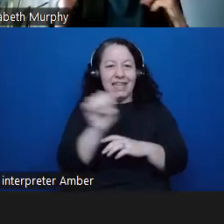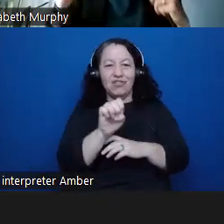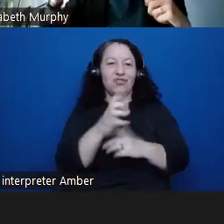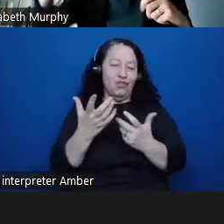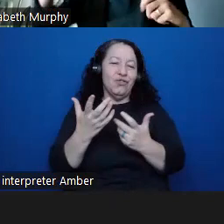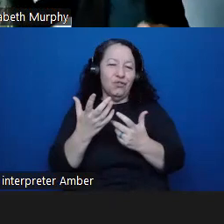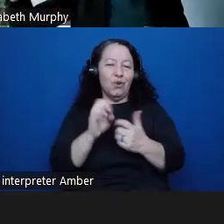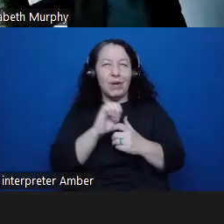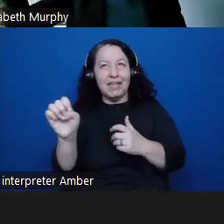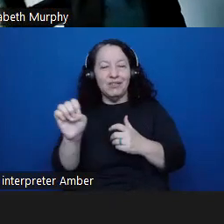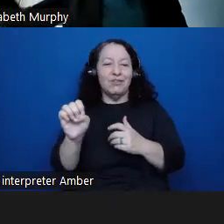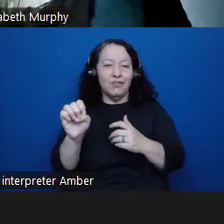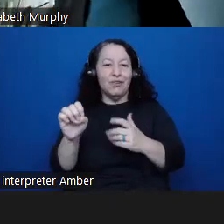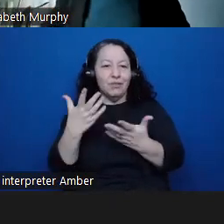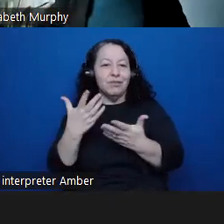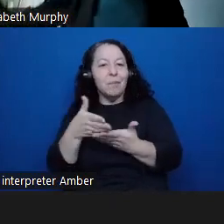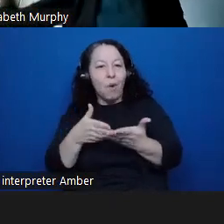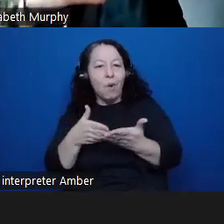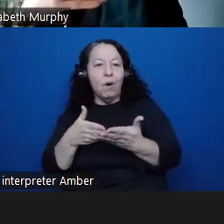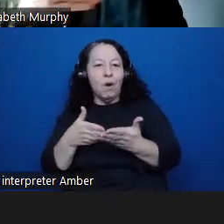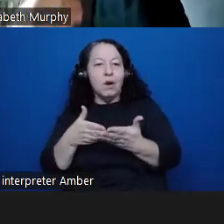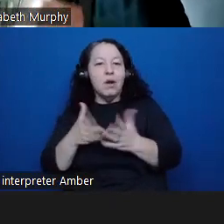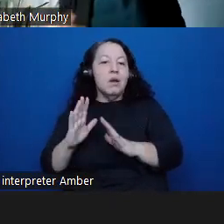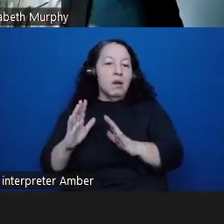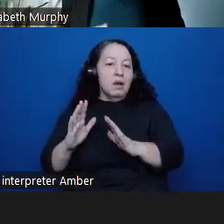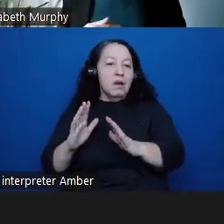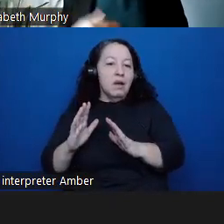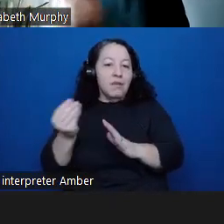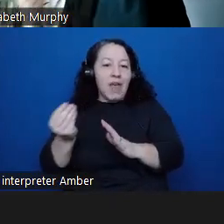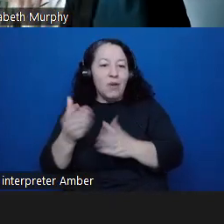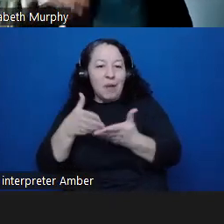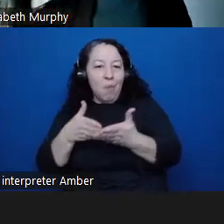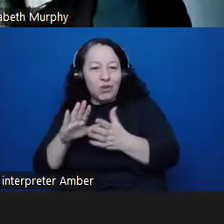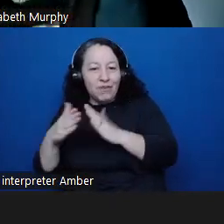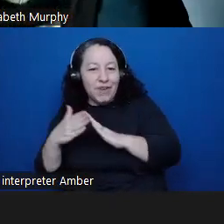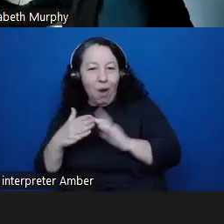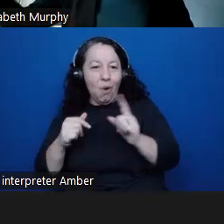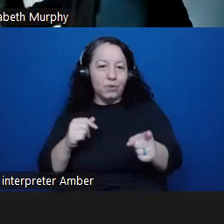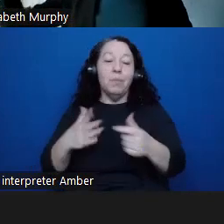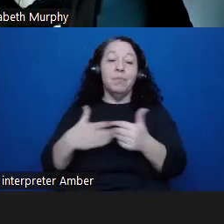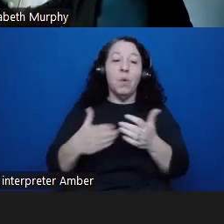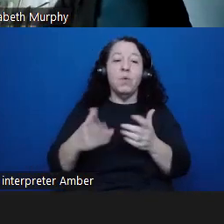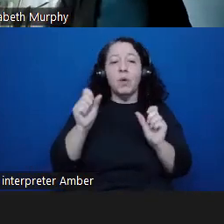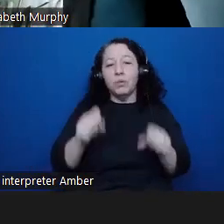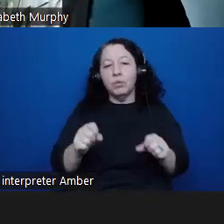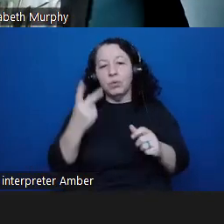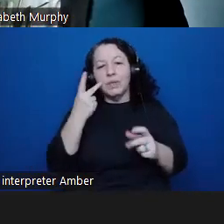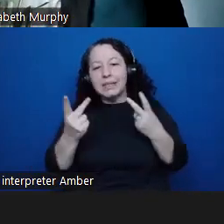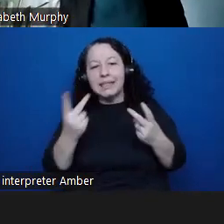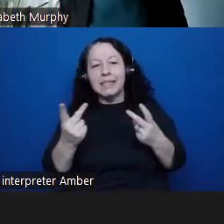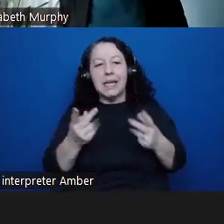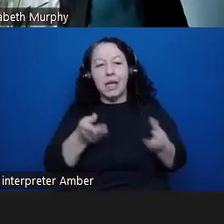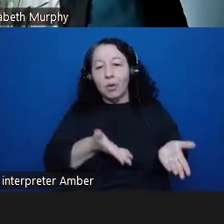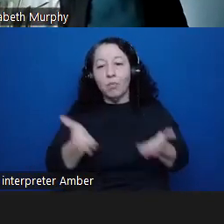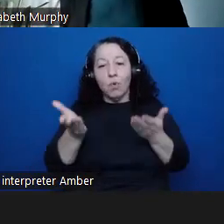was situated just above a major cart road into town, which would have witnessed, of course, the movement of clay and fuel to